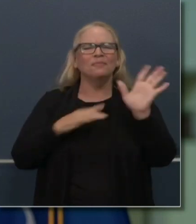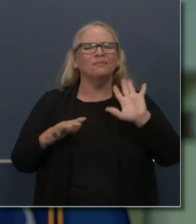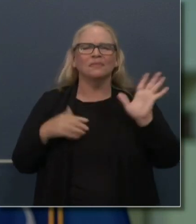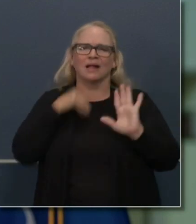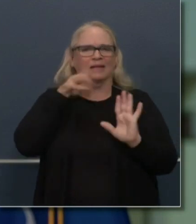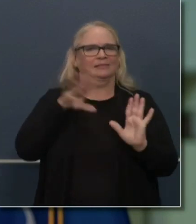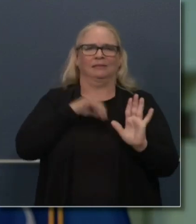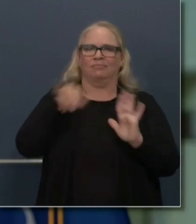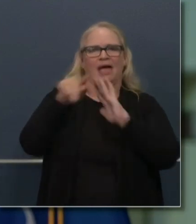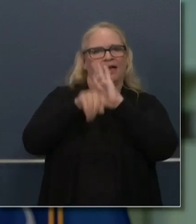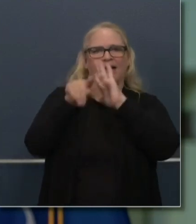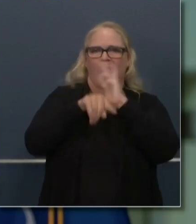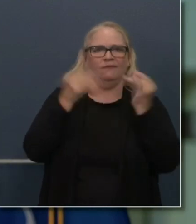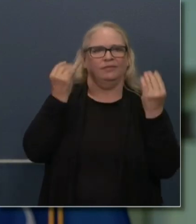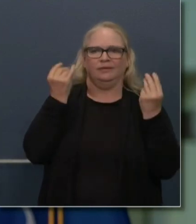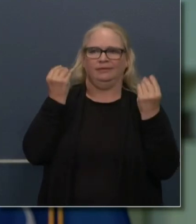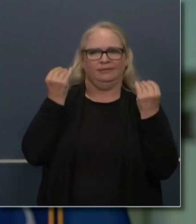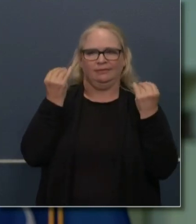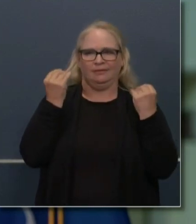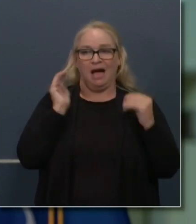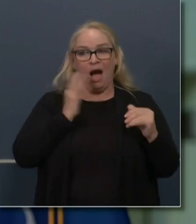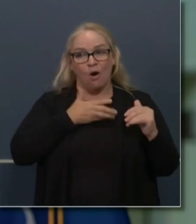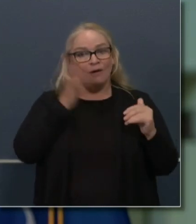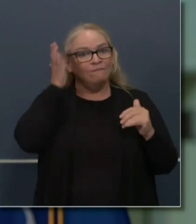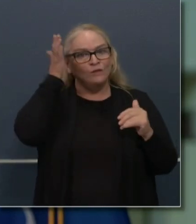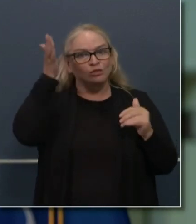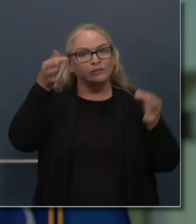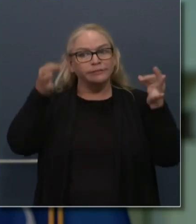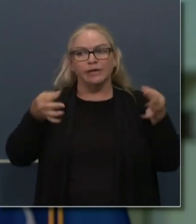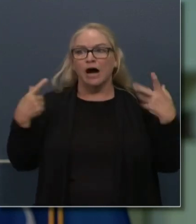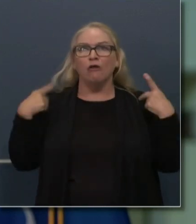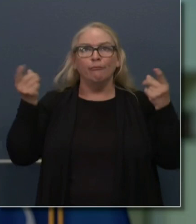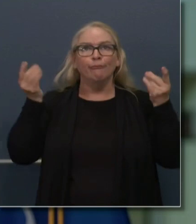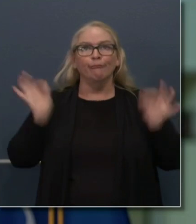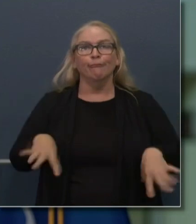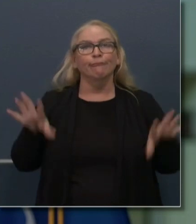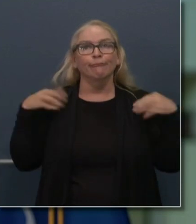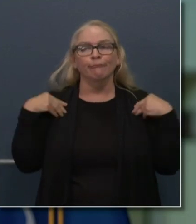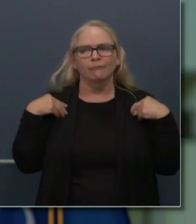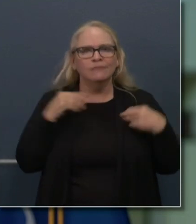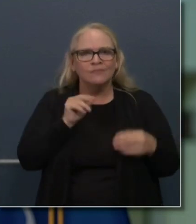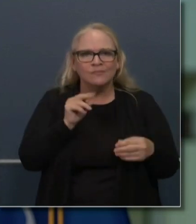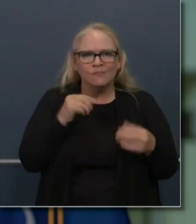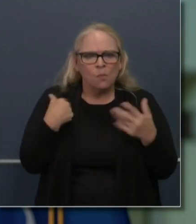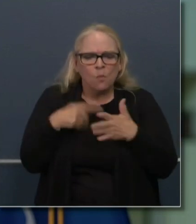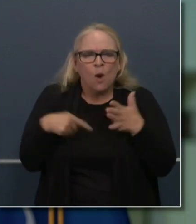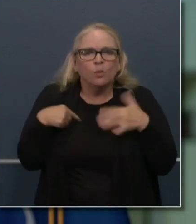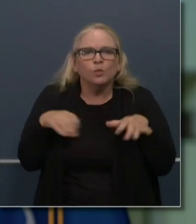not been written. We have the ability to write it. Marinucci, Politico.